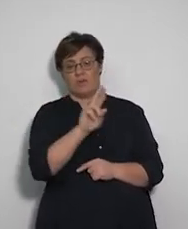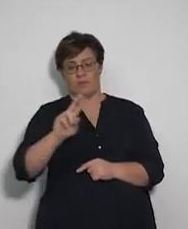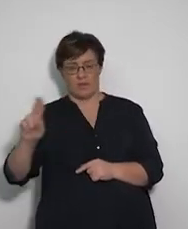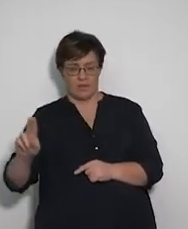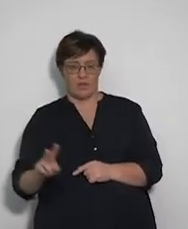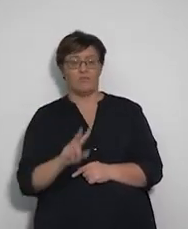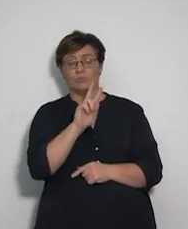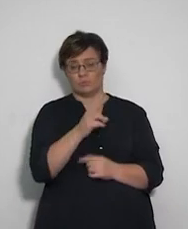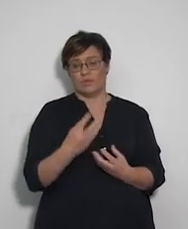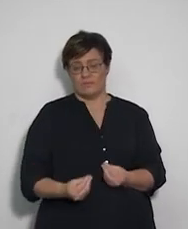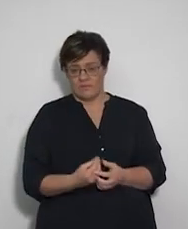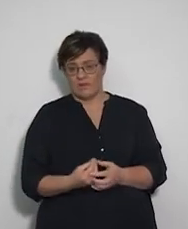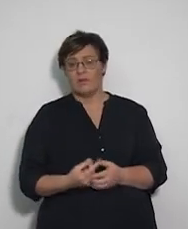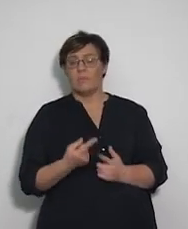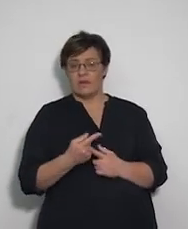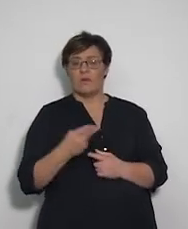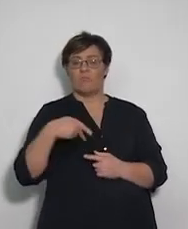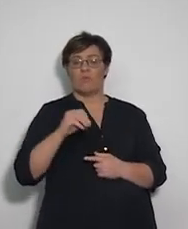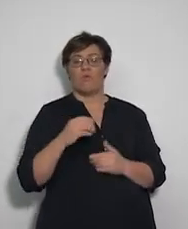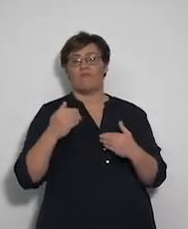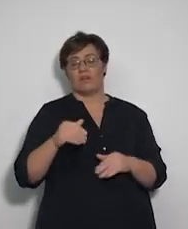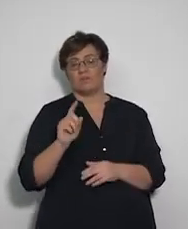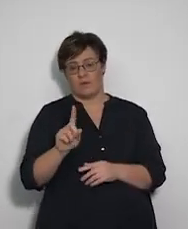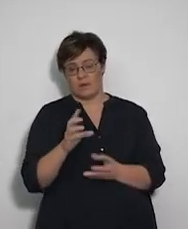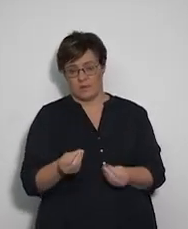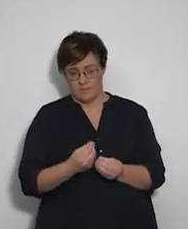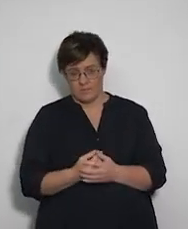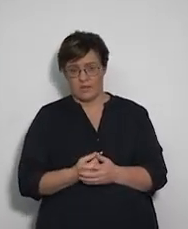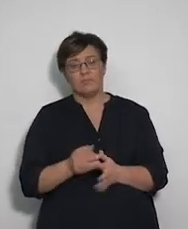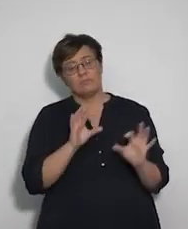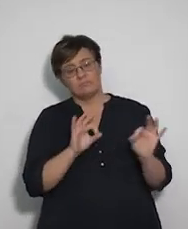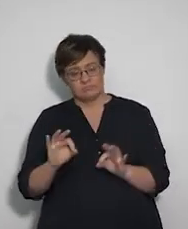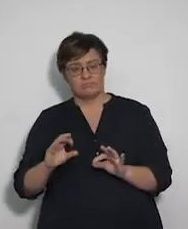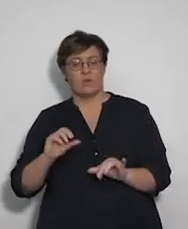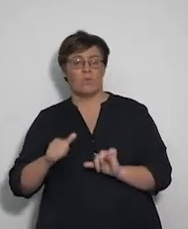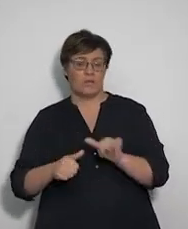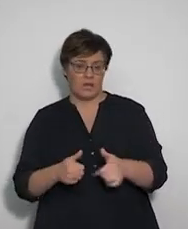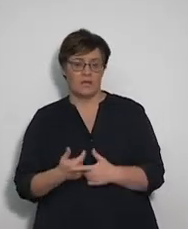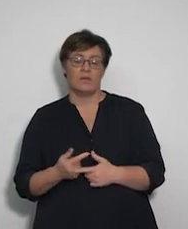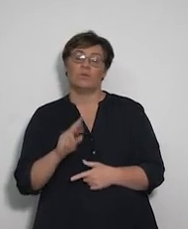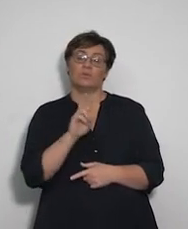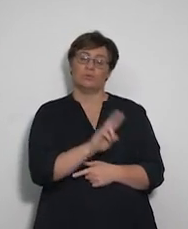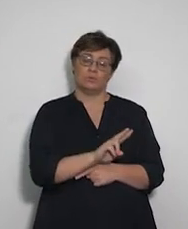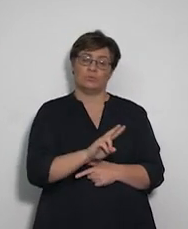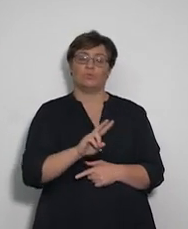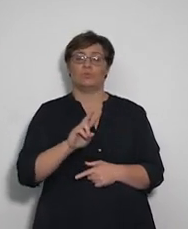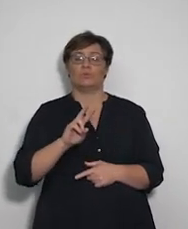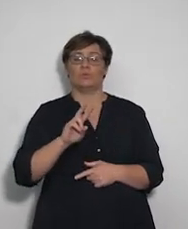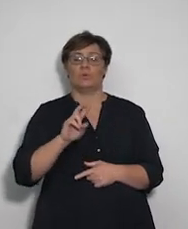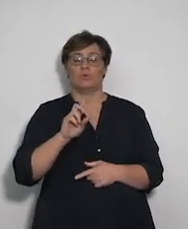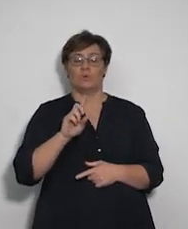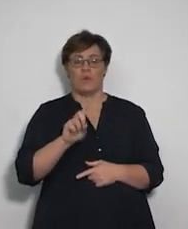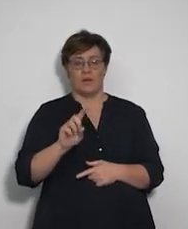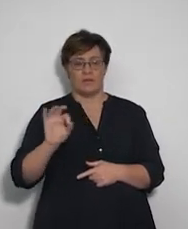pair, here you've got 2 of them, so that takes us to prophase 1. So that would be, the correct order would be 2, 3, and